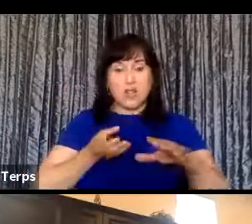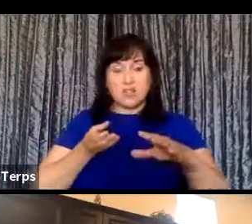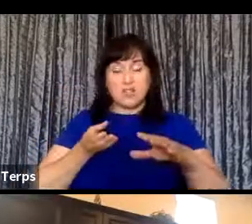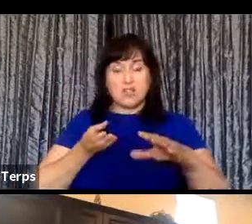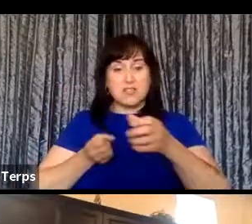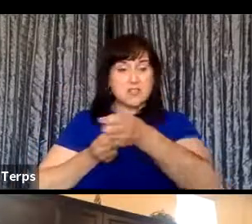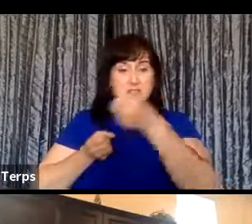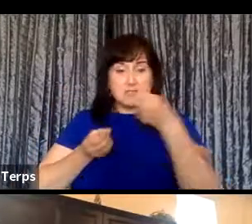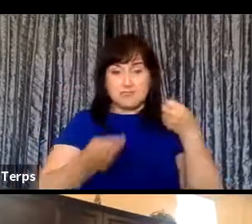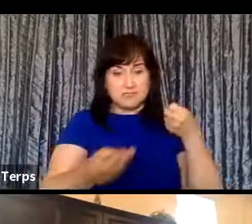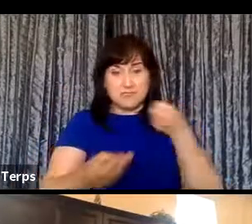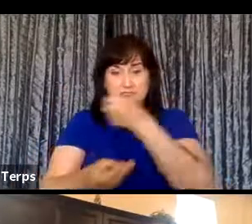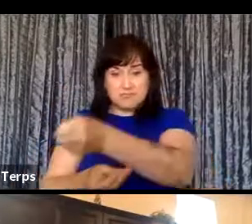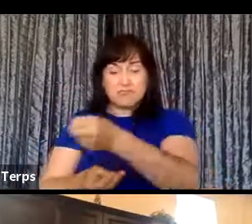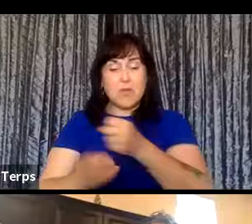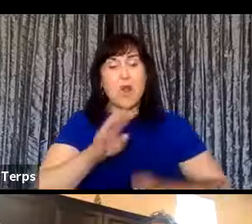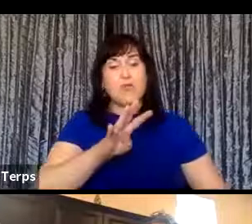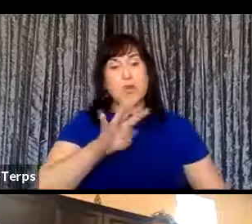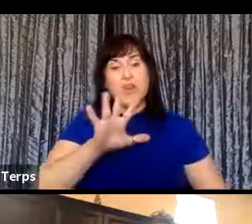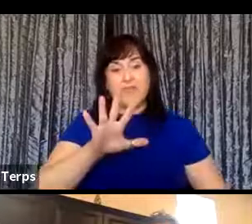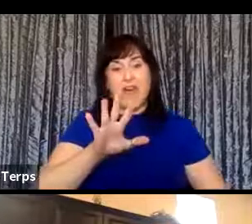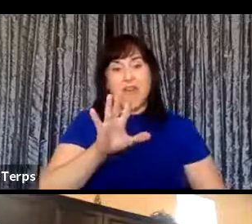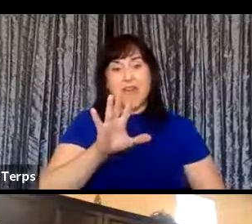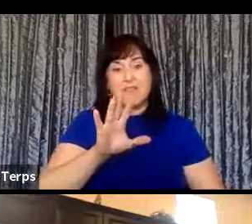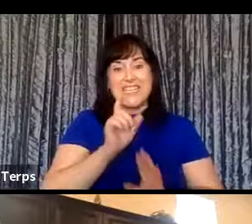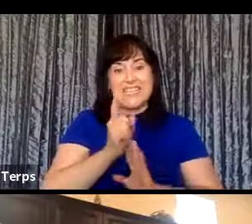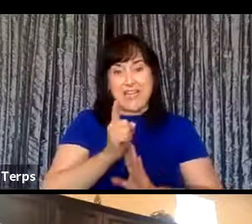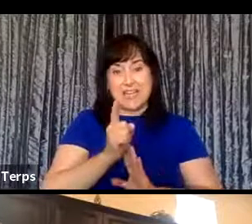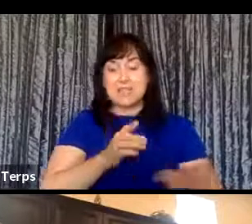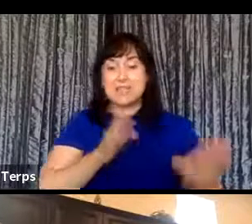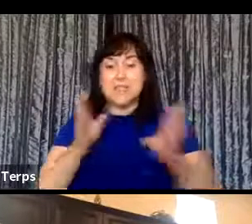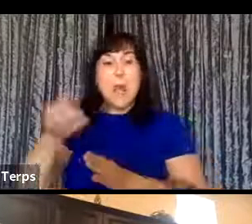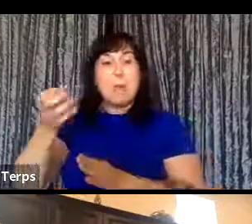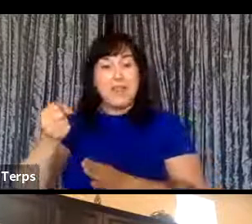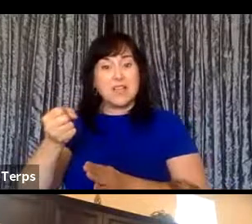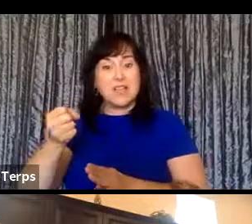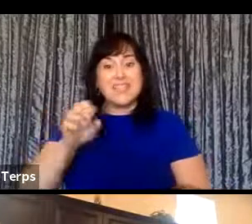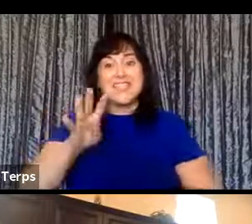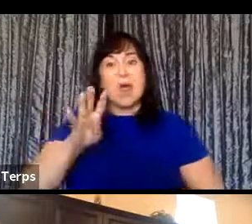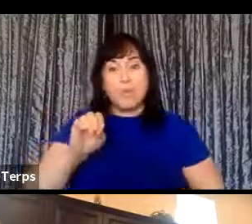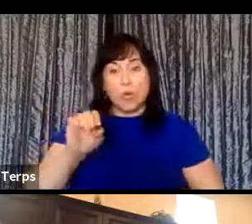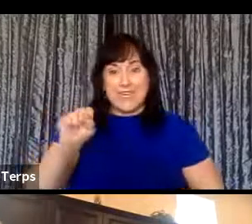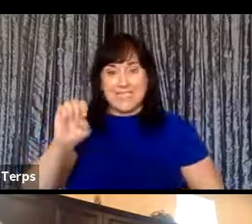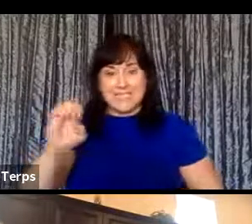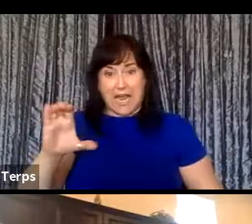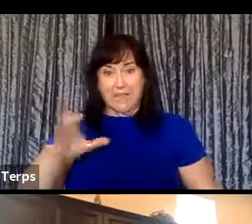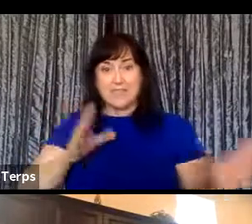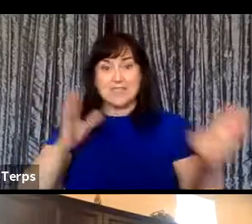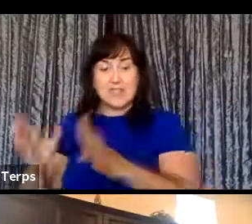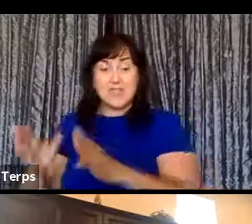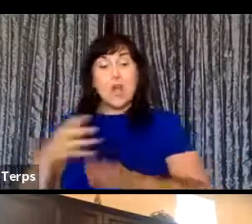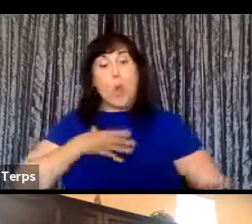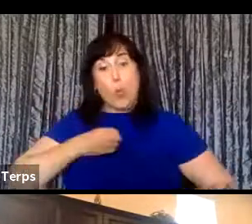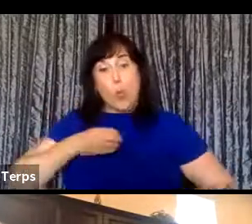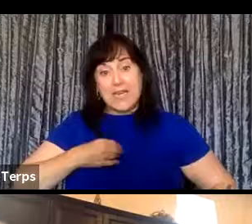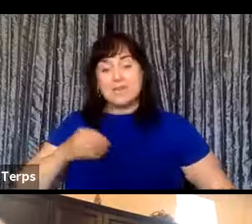seconds. 45 seconds. Milk's going to go in for 40 seconds, and white chocolate would go in for 35.